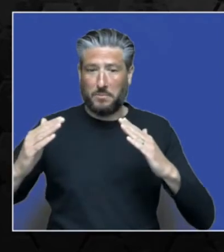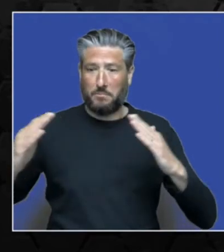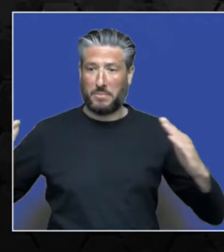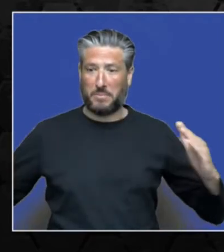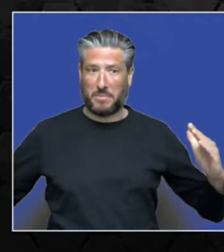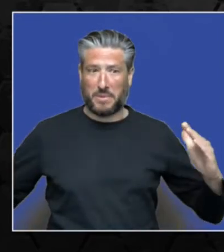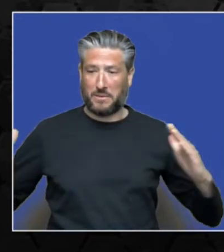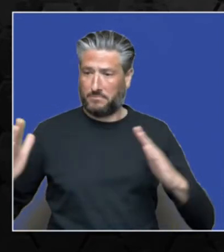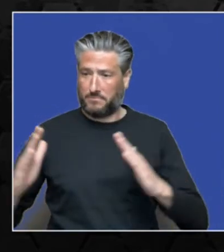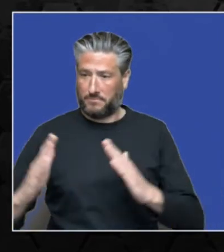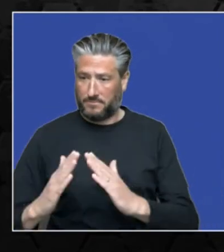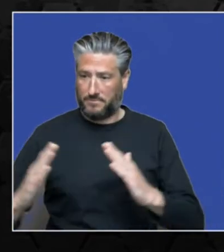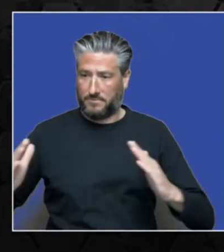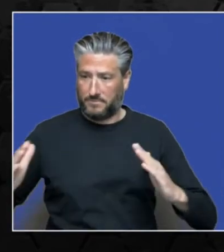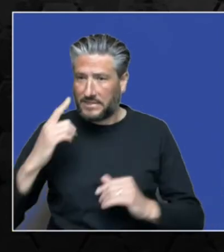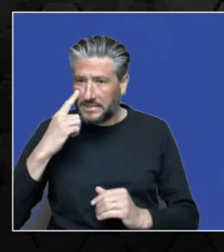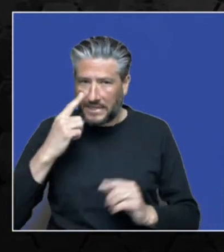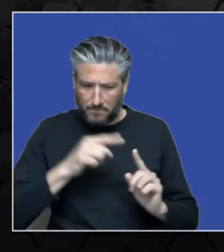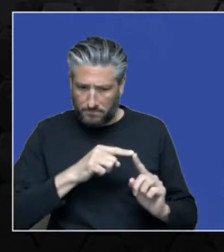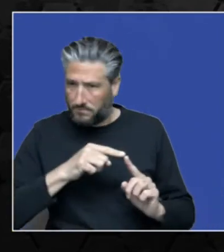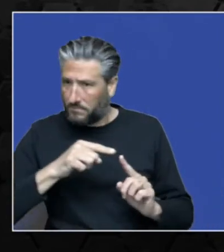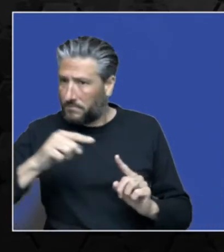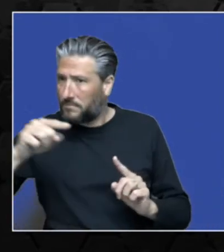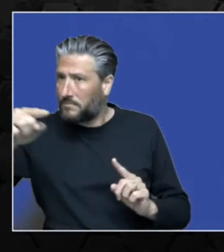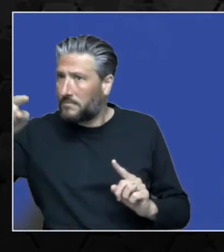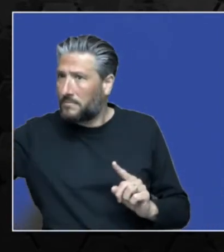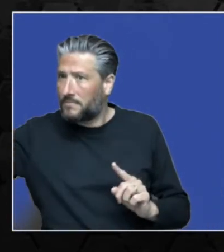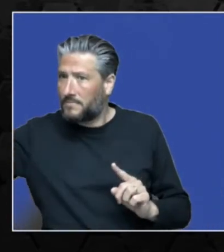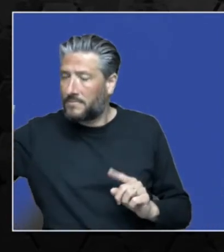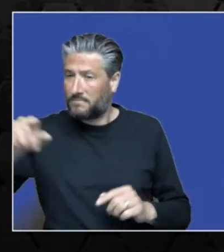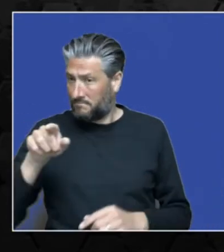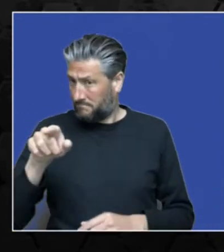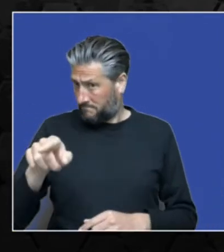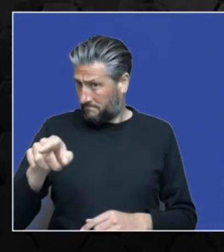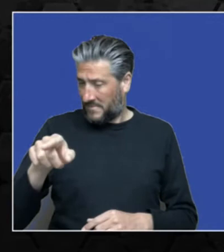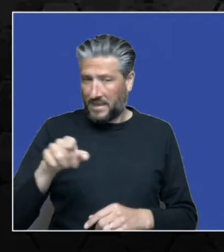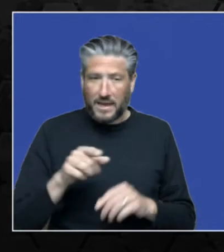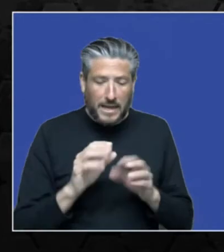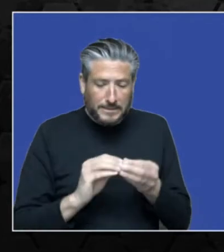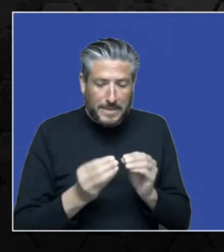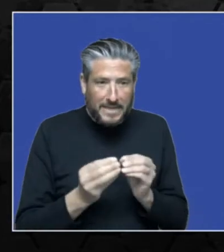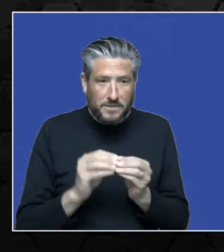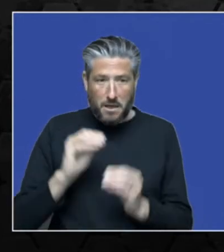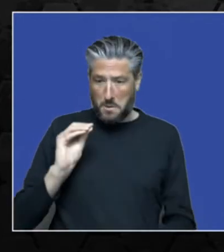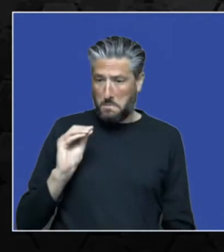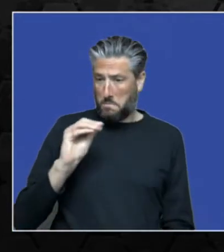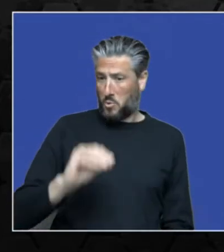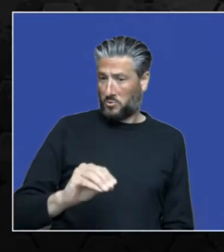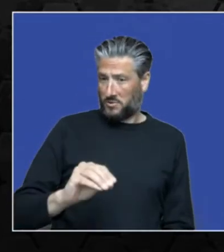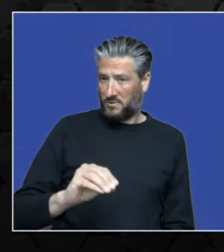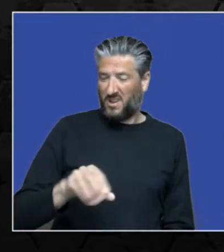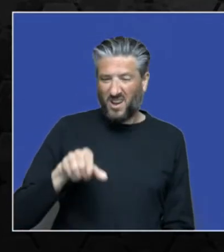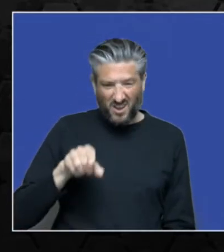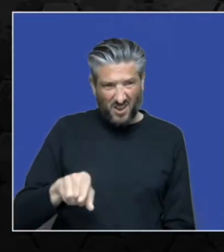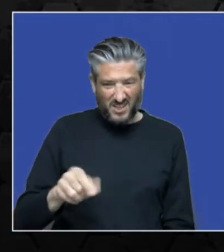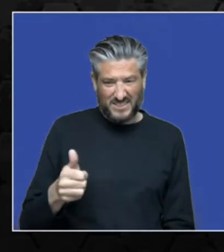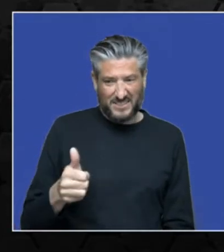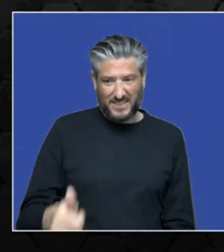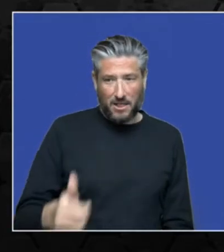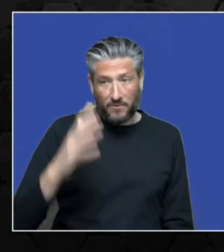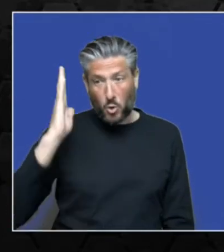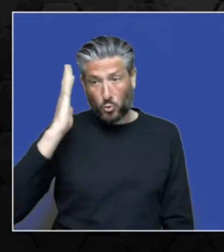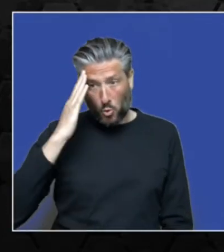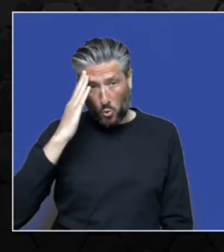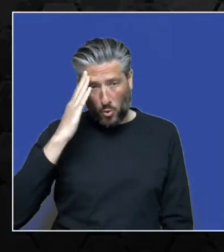whenever someone gives a new purple dot or a new input data, it will be able to predict that by putting that particular data